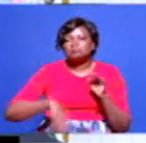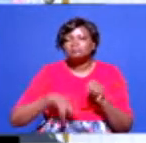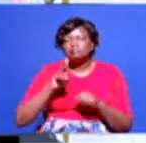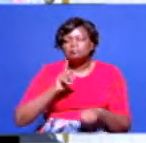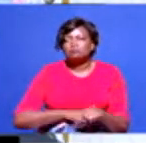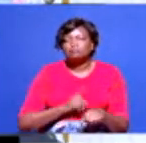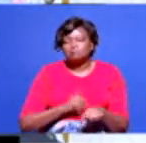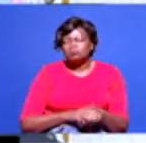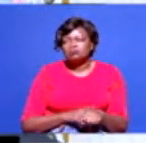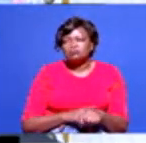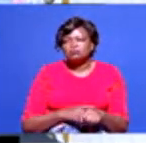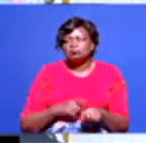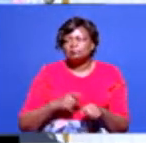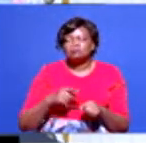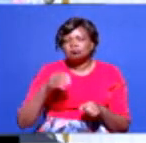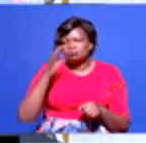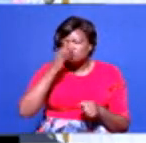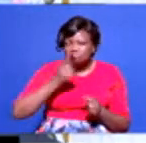He increased